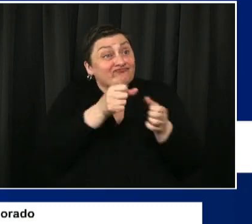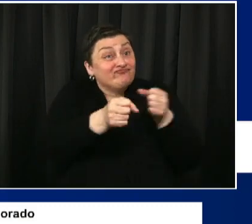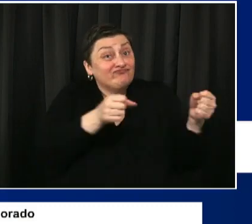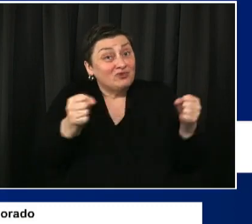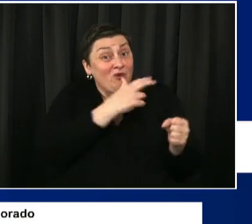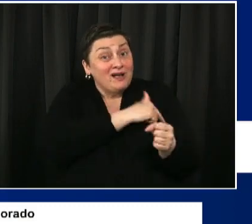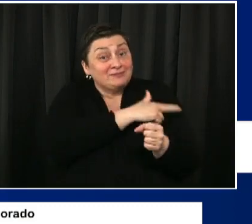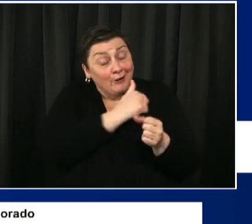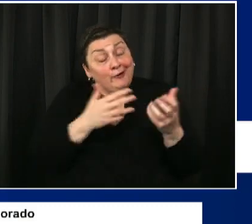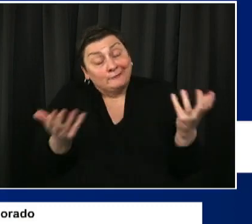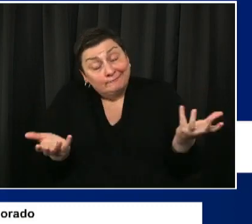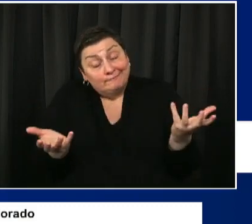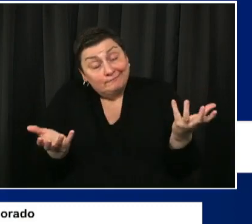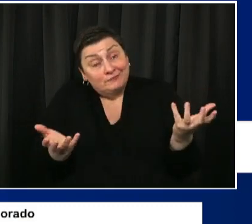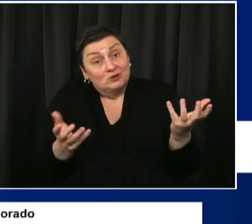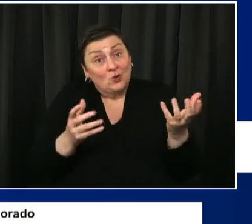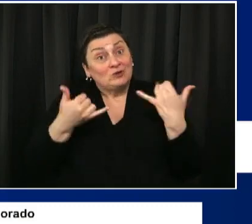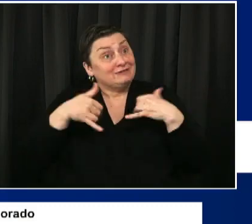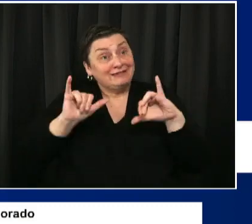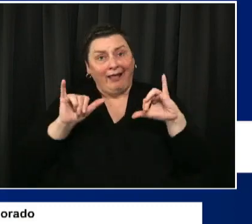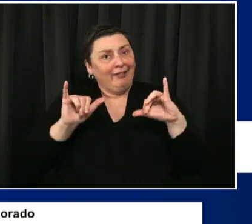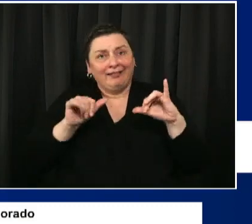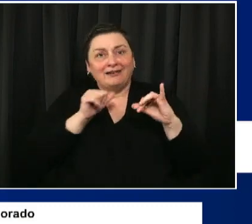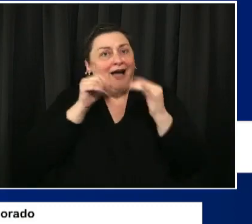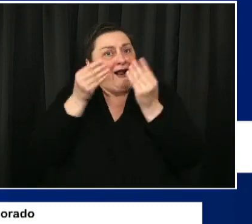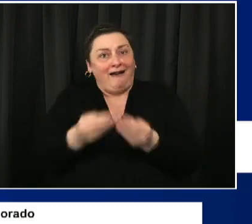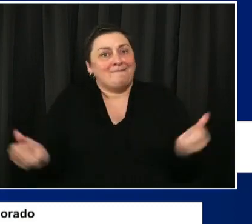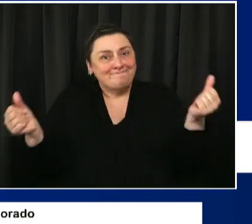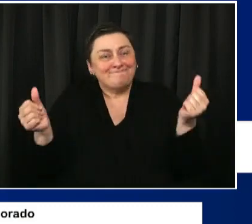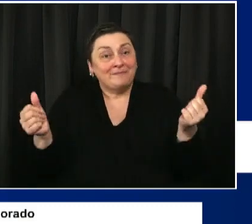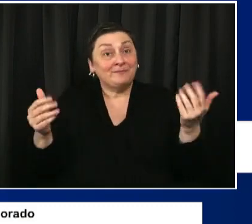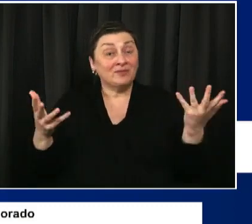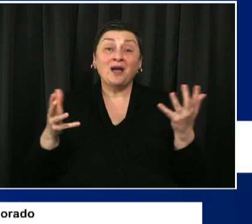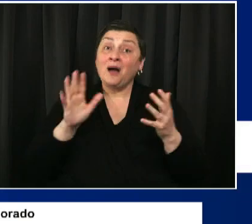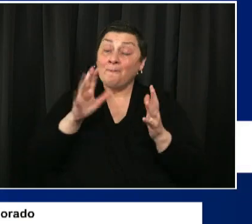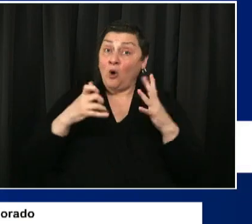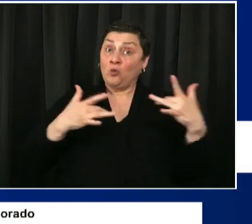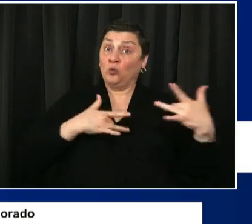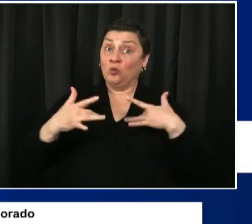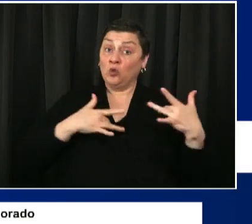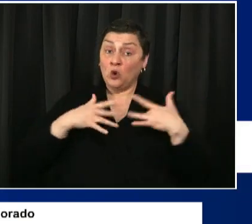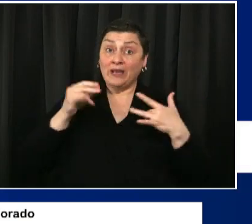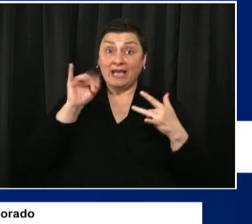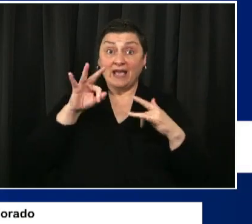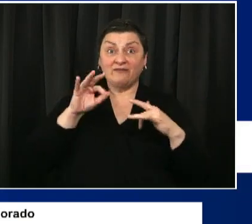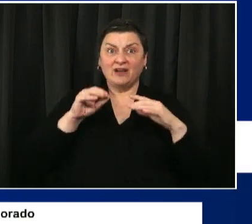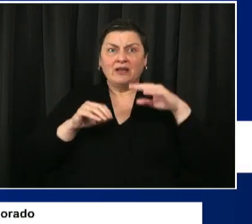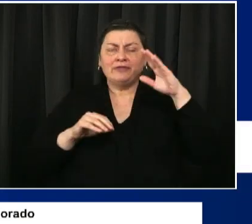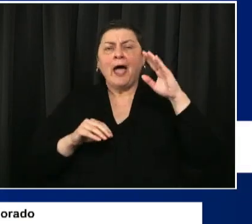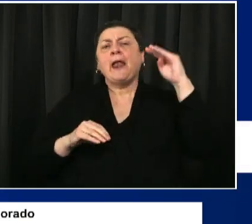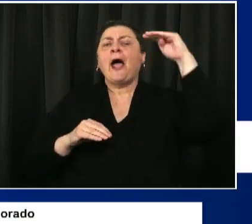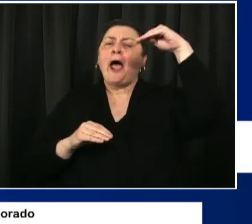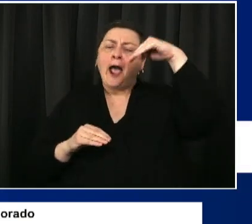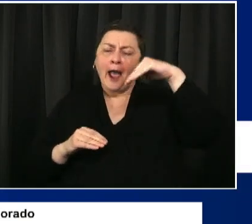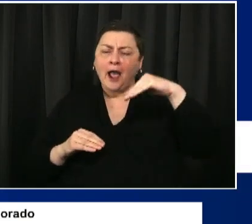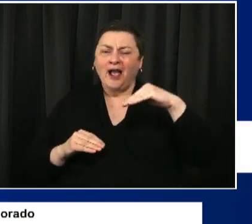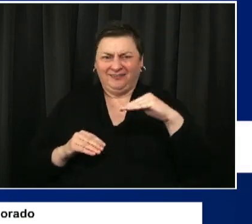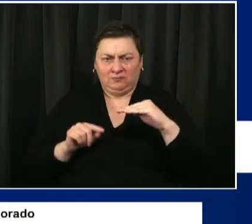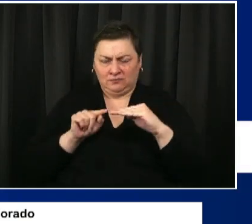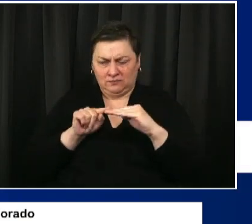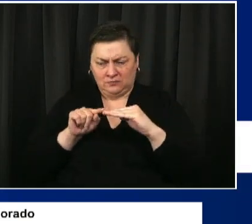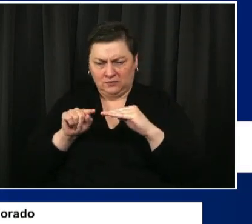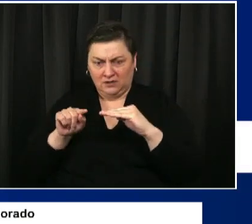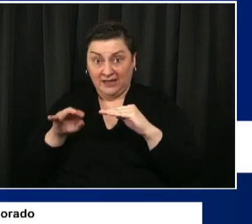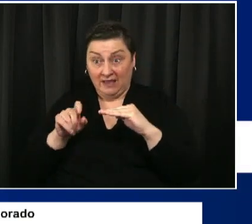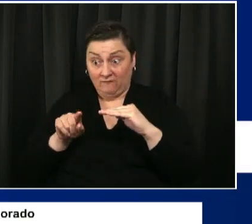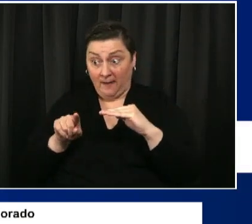and again, a concern is that if the curve were to uptick from this high plateau, we're starting at a point